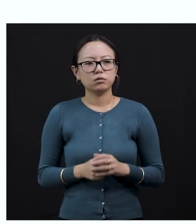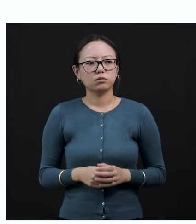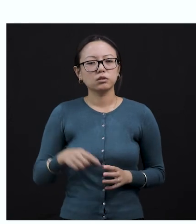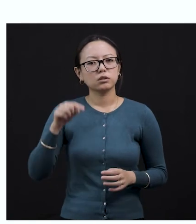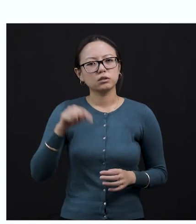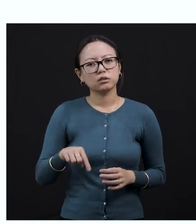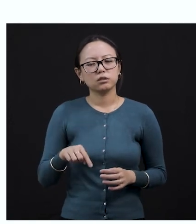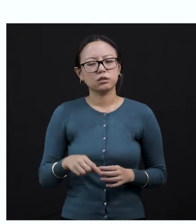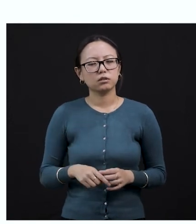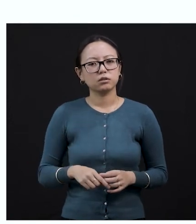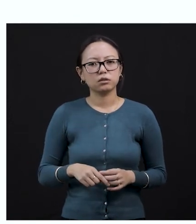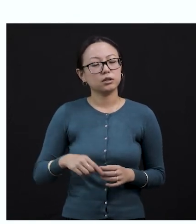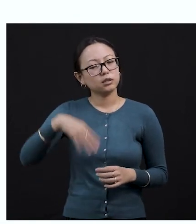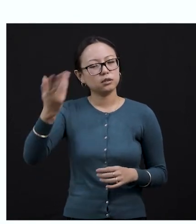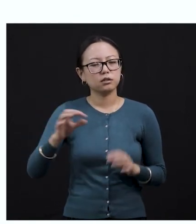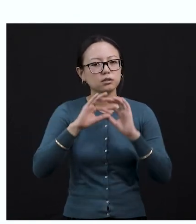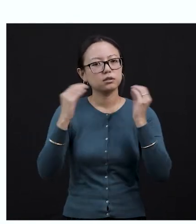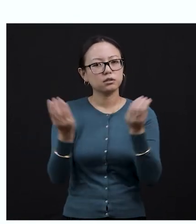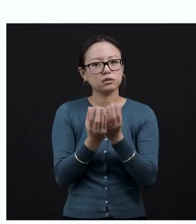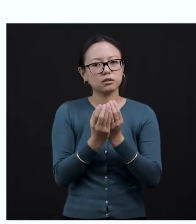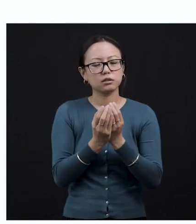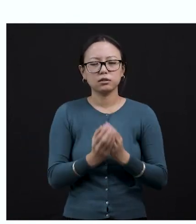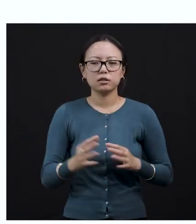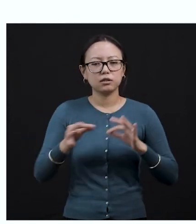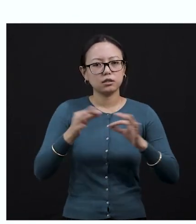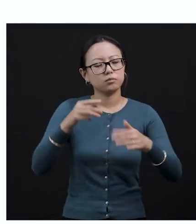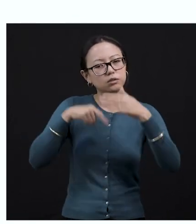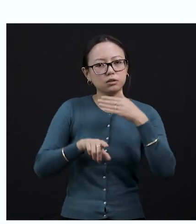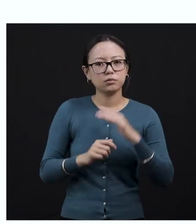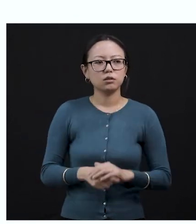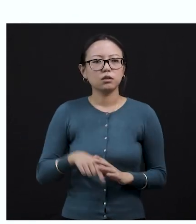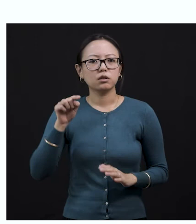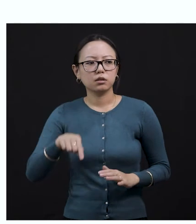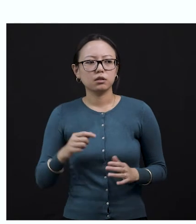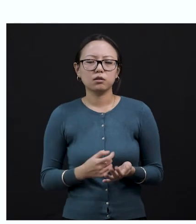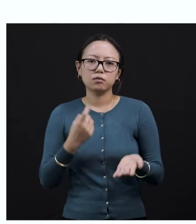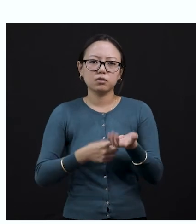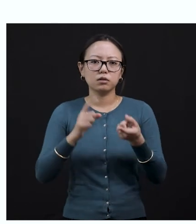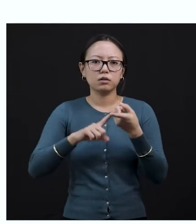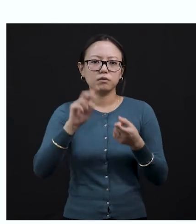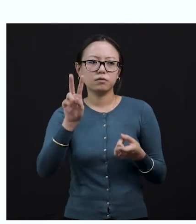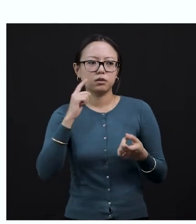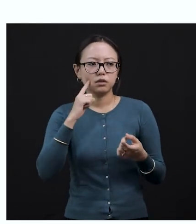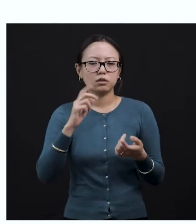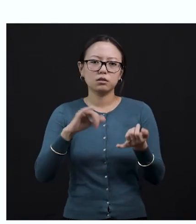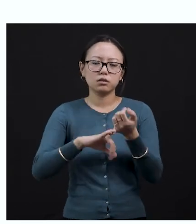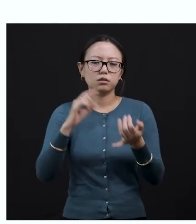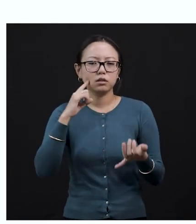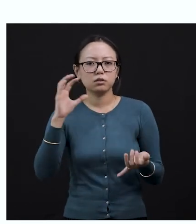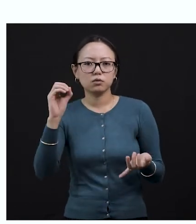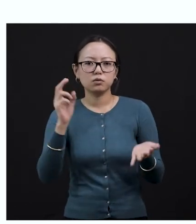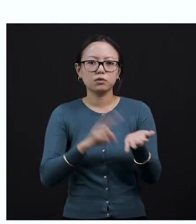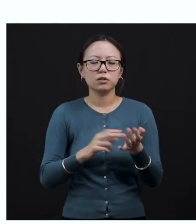some quick revision. Okay. So this lesson is about the Vedic period, right? So it all